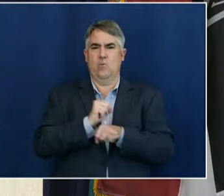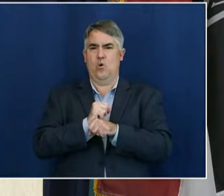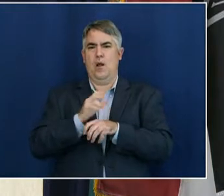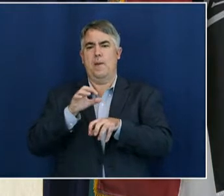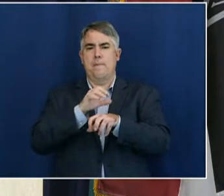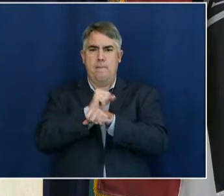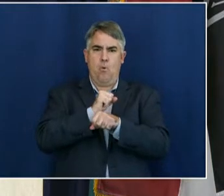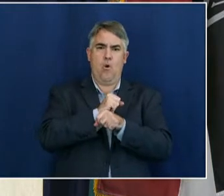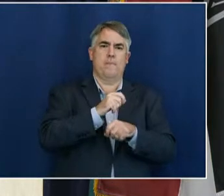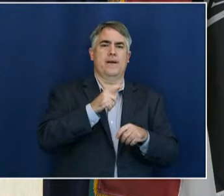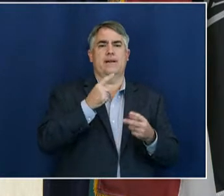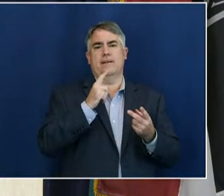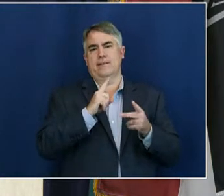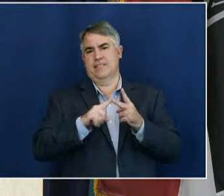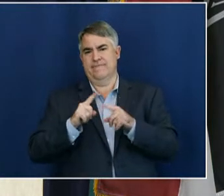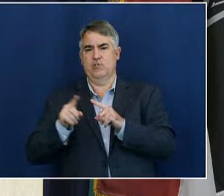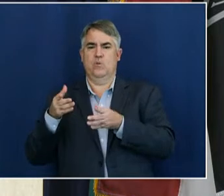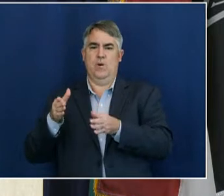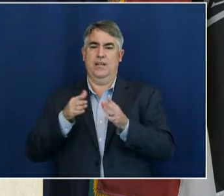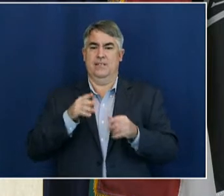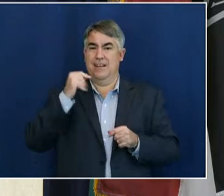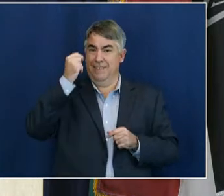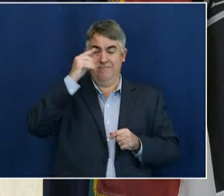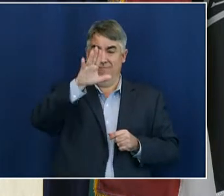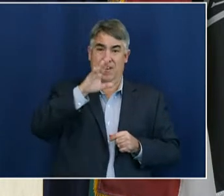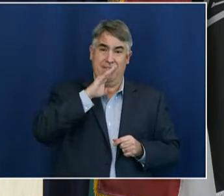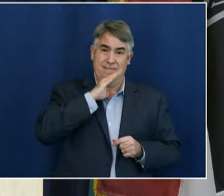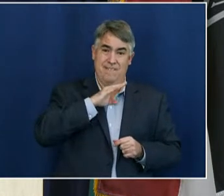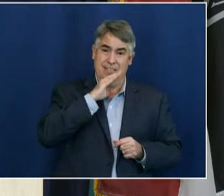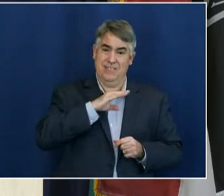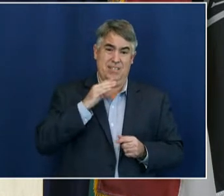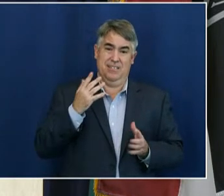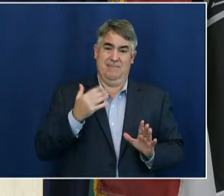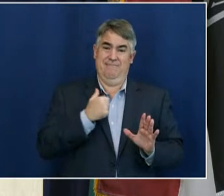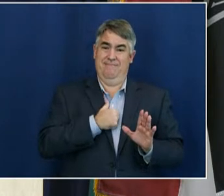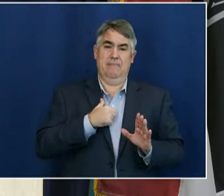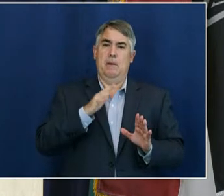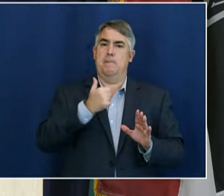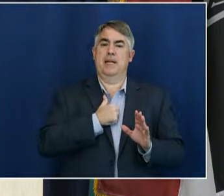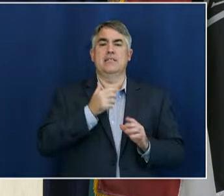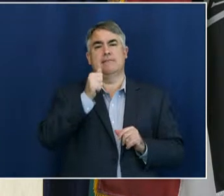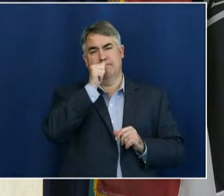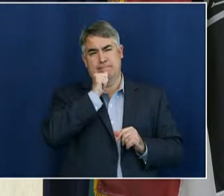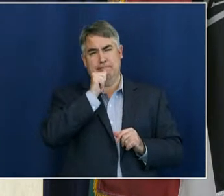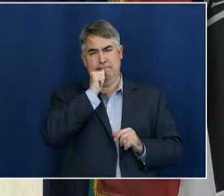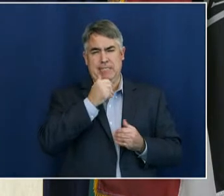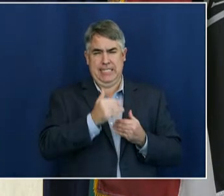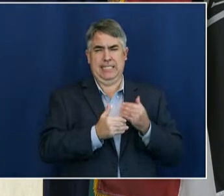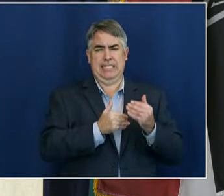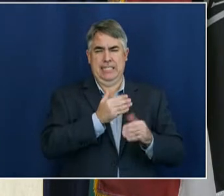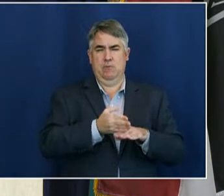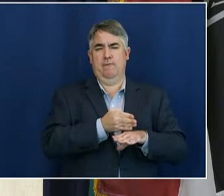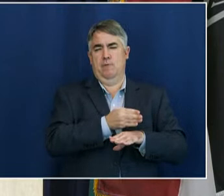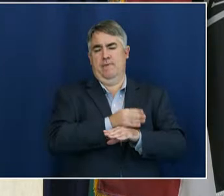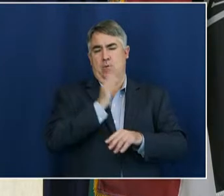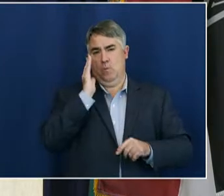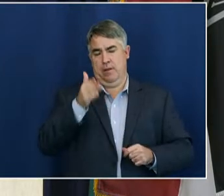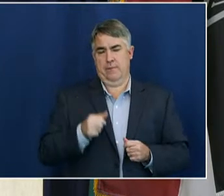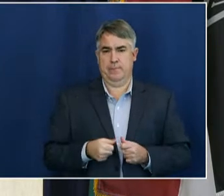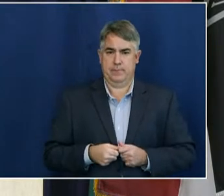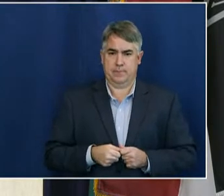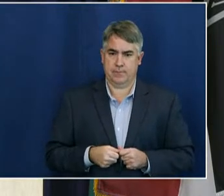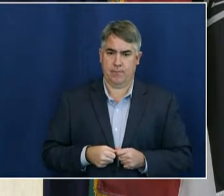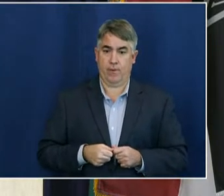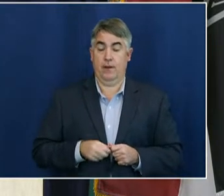understand folks are frustrated. We just ask for their patience about we can only schedule appointments and set things up for vaccines we have. And we're continuing to